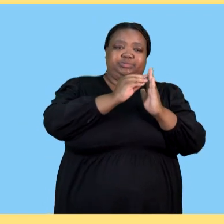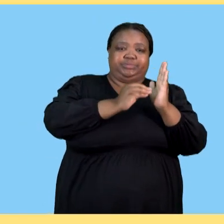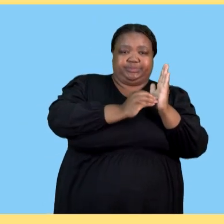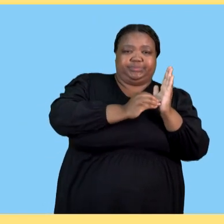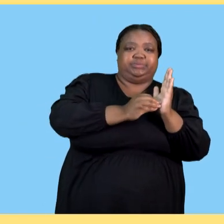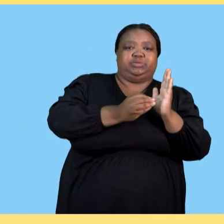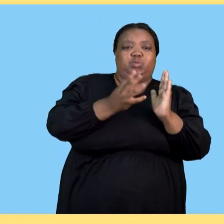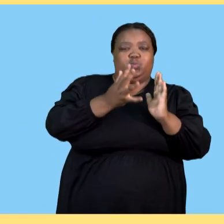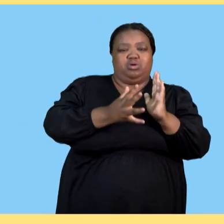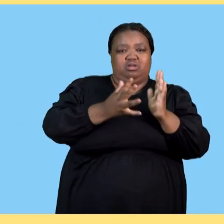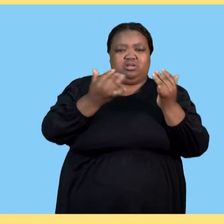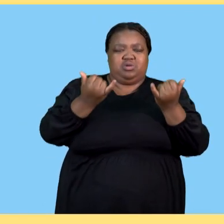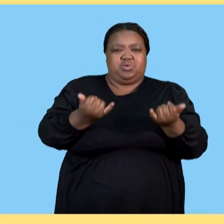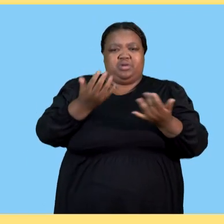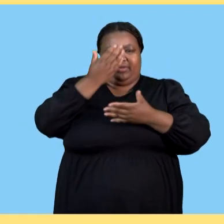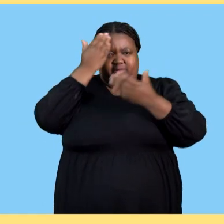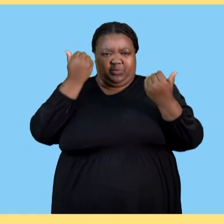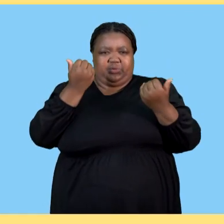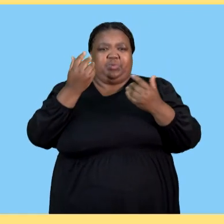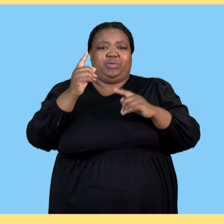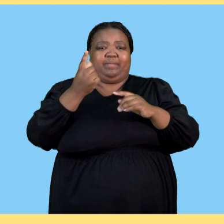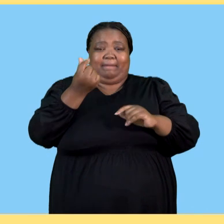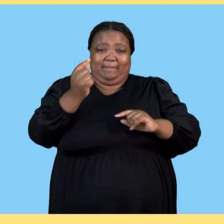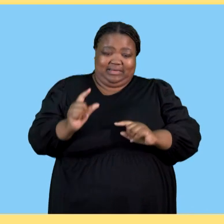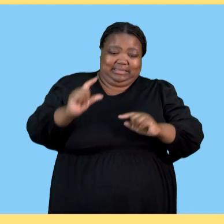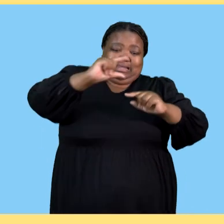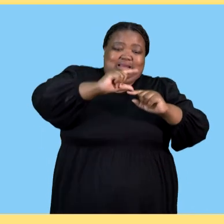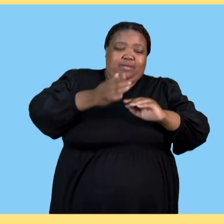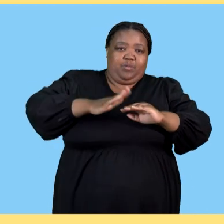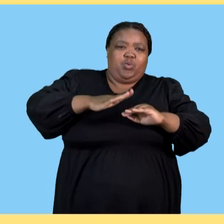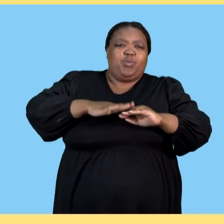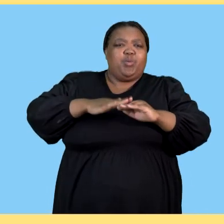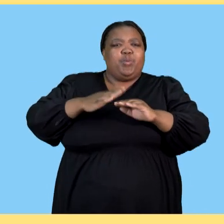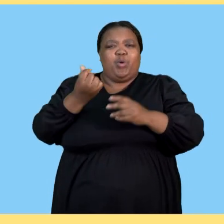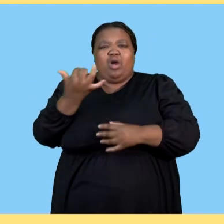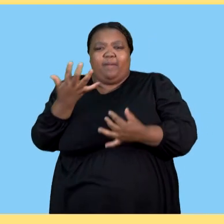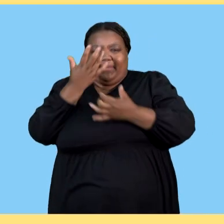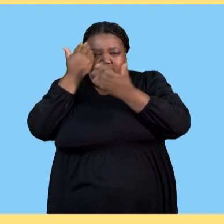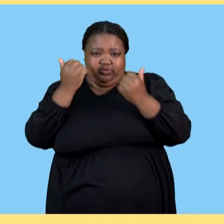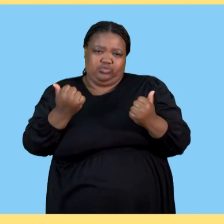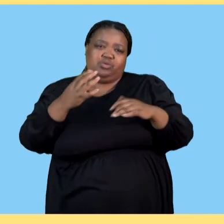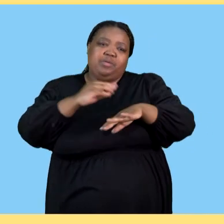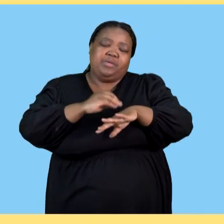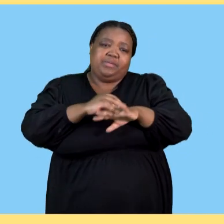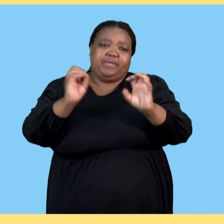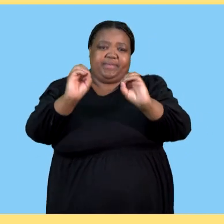then. But in this case, I don't know how much is my interest. It's still not a